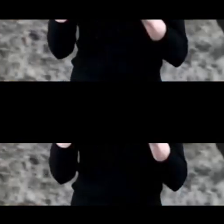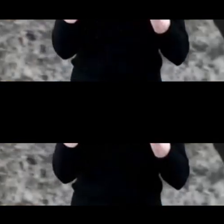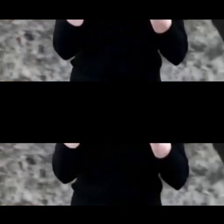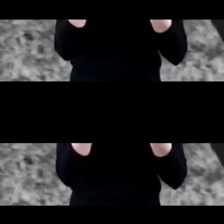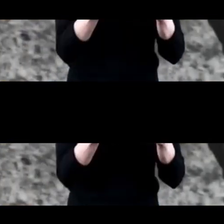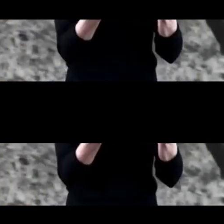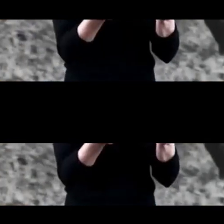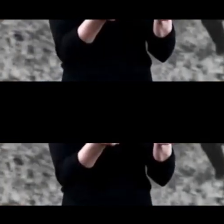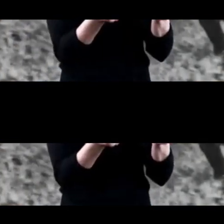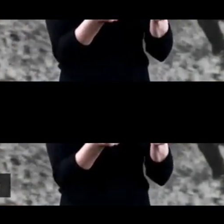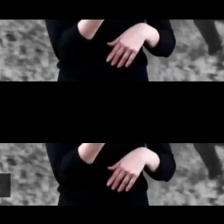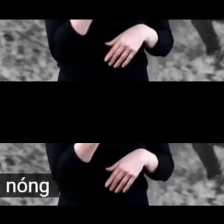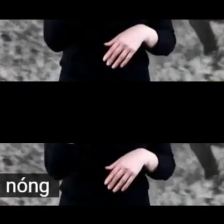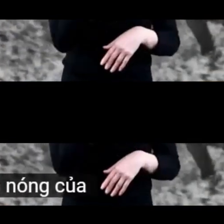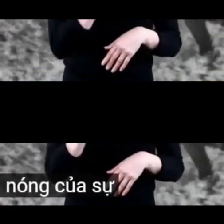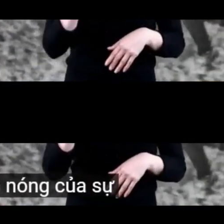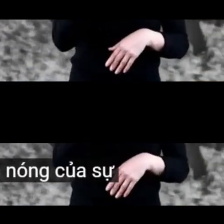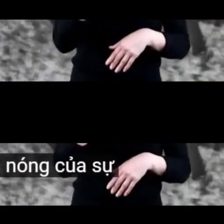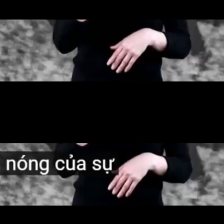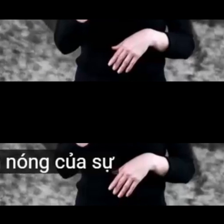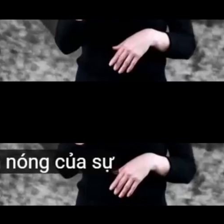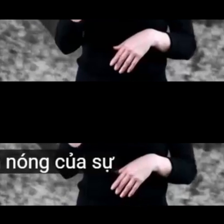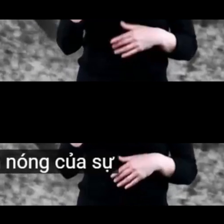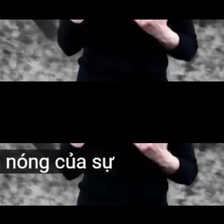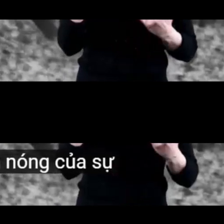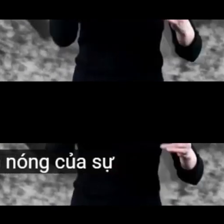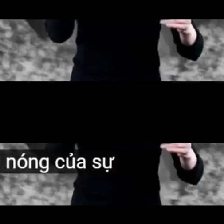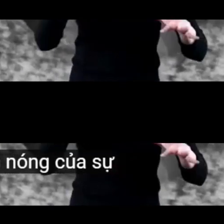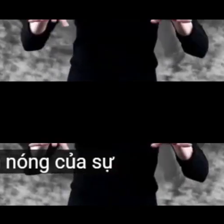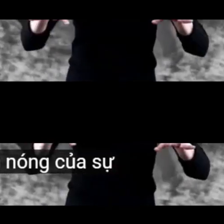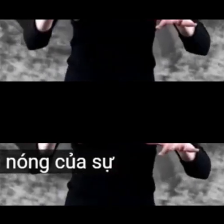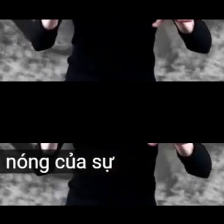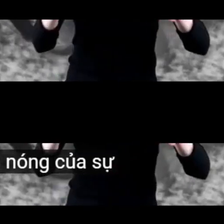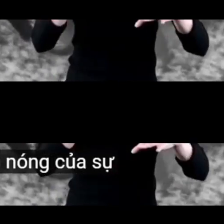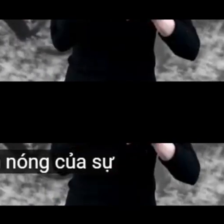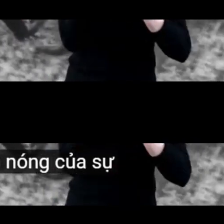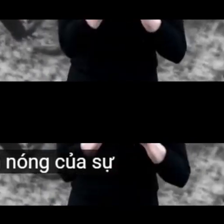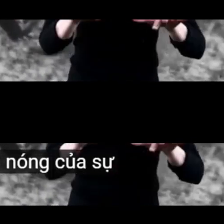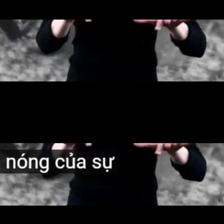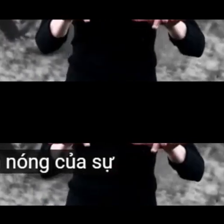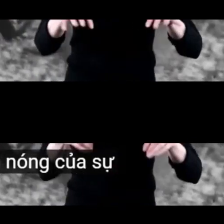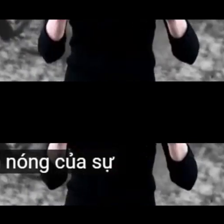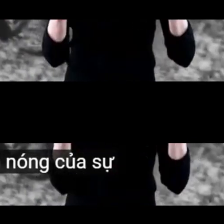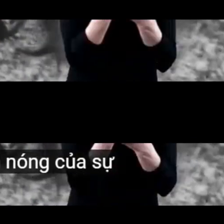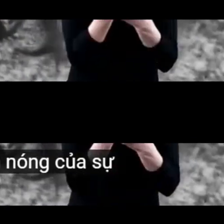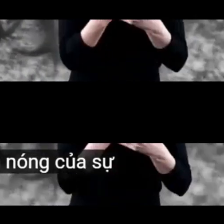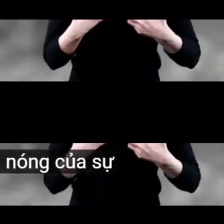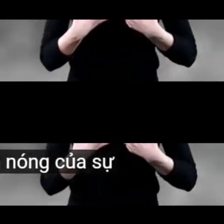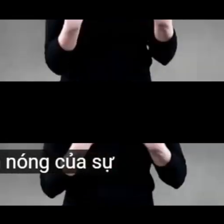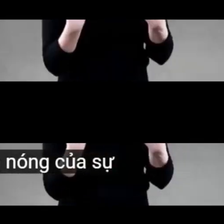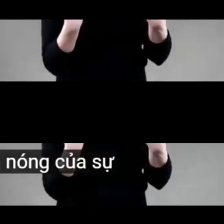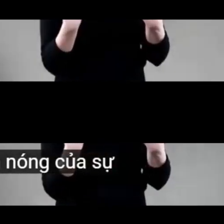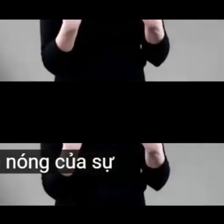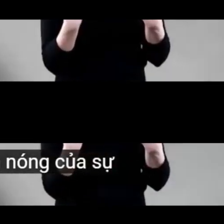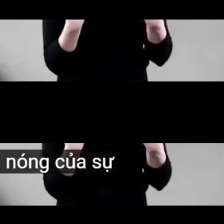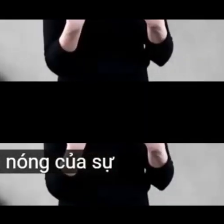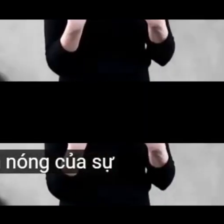war. Europe was a hotbed of insecurity, of paranoia, of fear, and